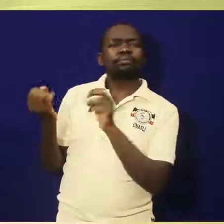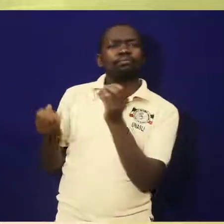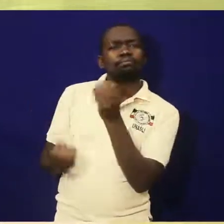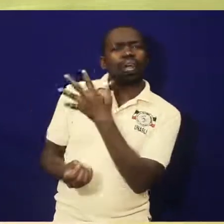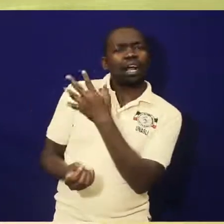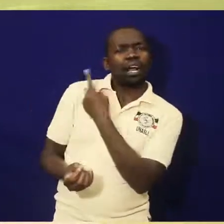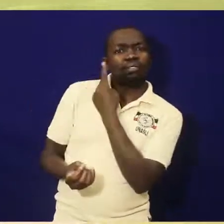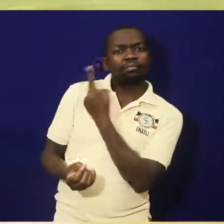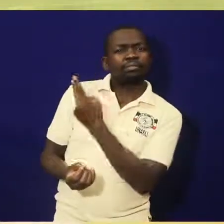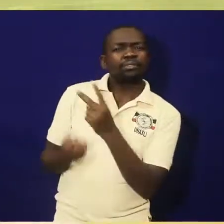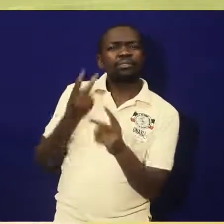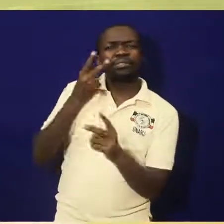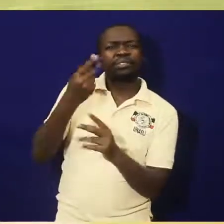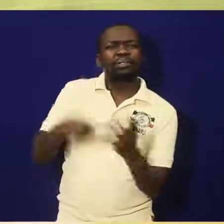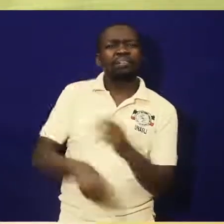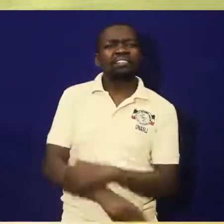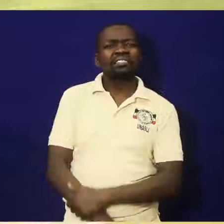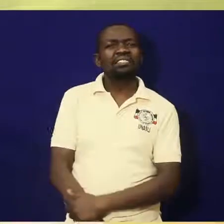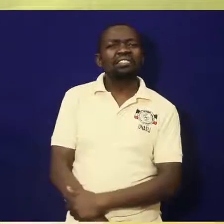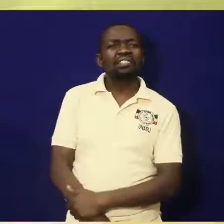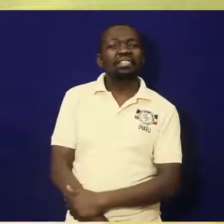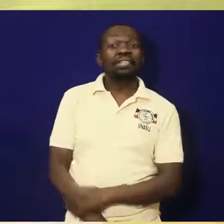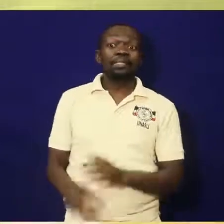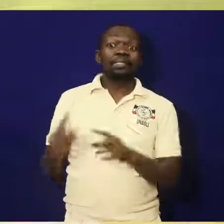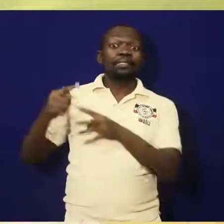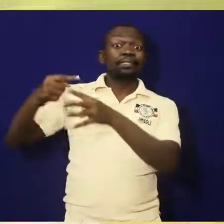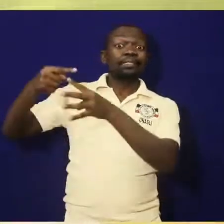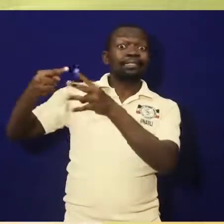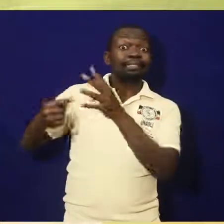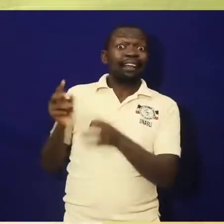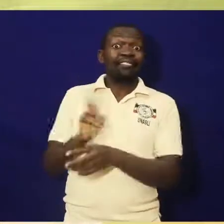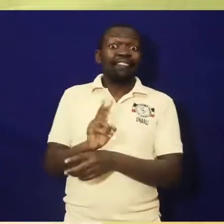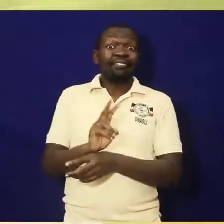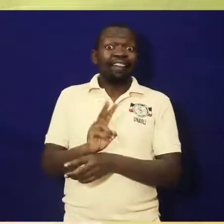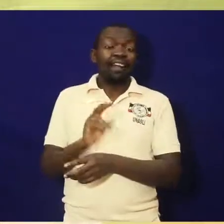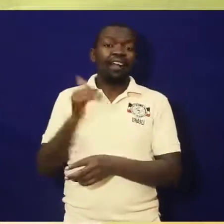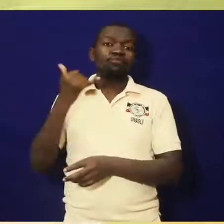Oh yes, you're right. These are ringtones.